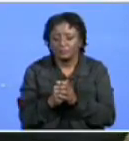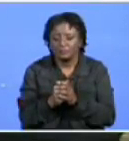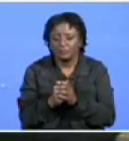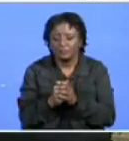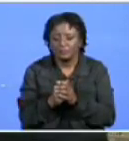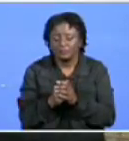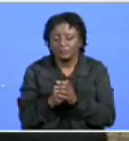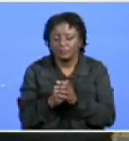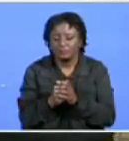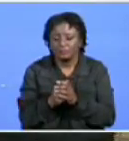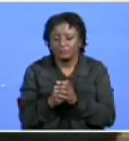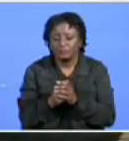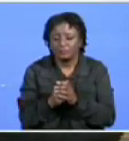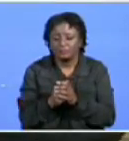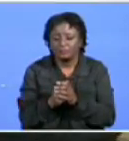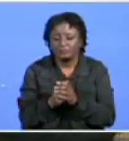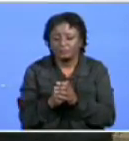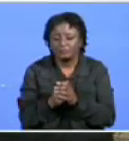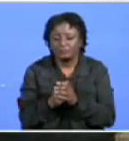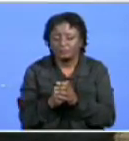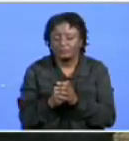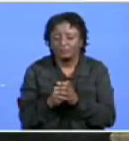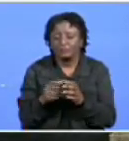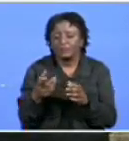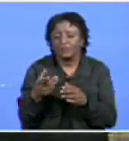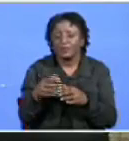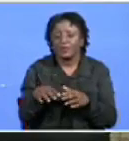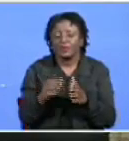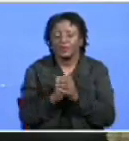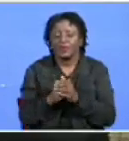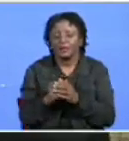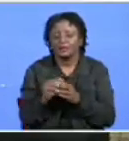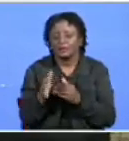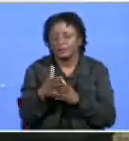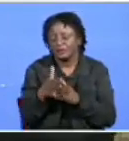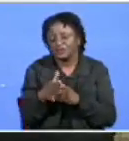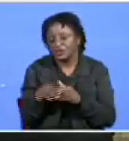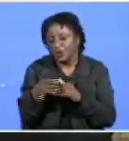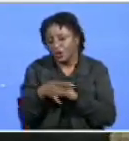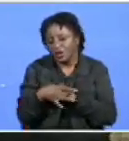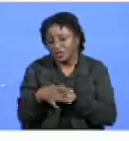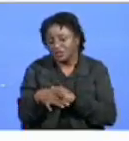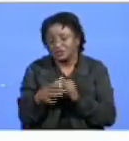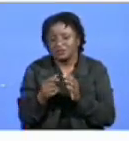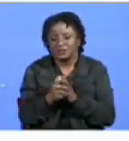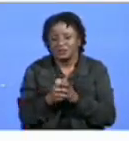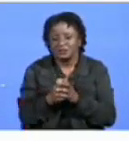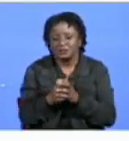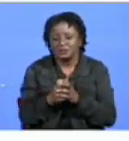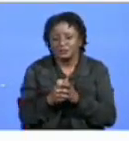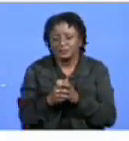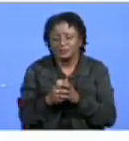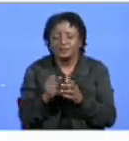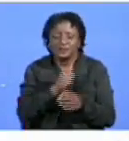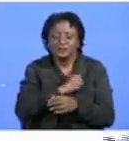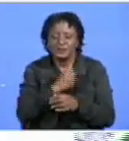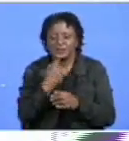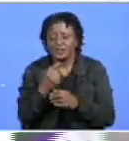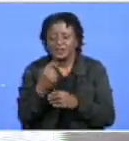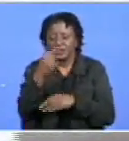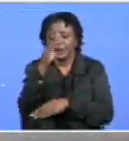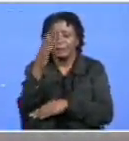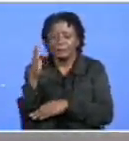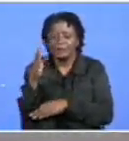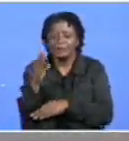to cleanse the lungs, which is coronavirus attacks, you know, the respiratory system. Smith says bush